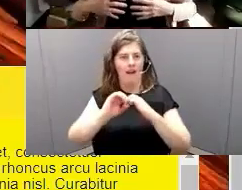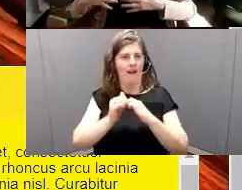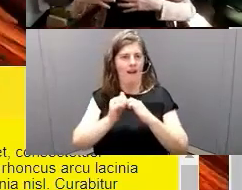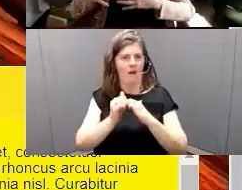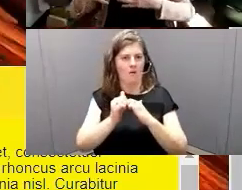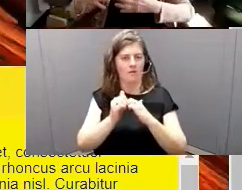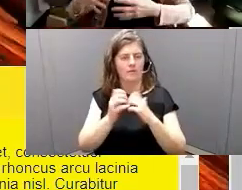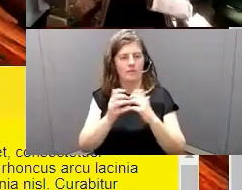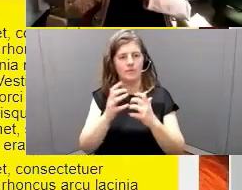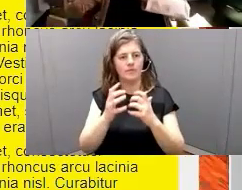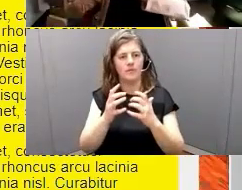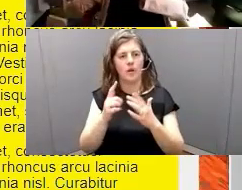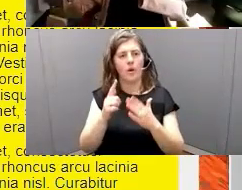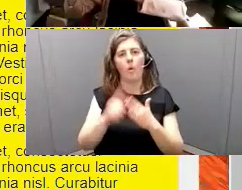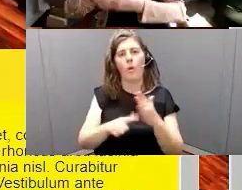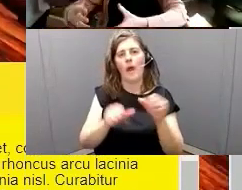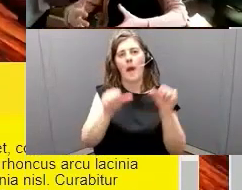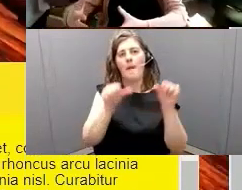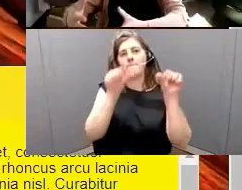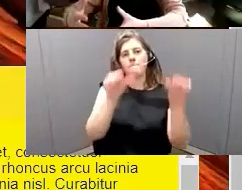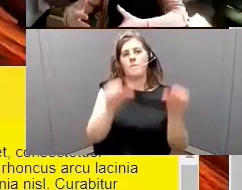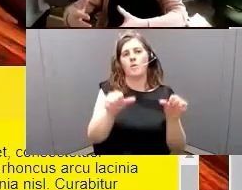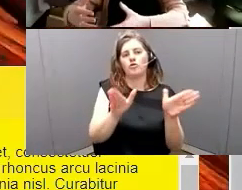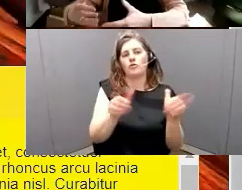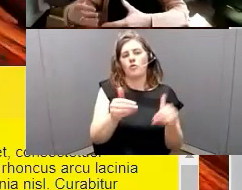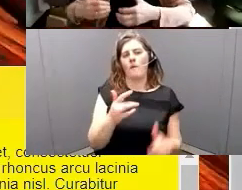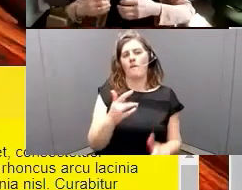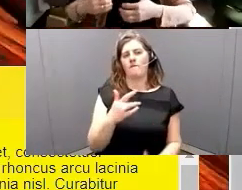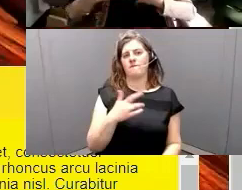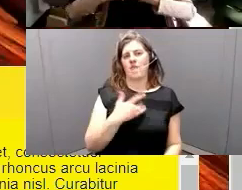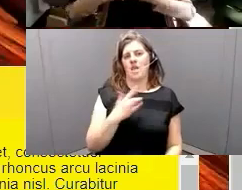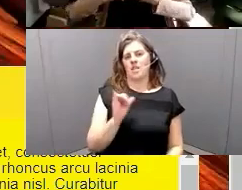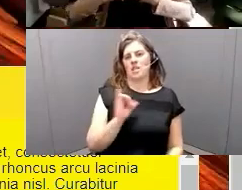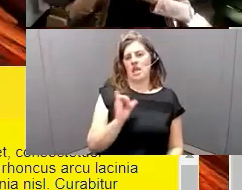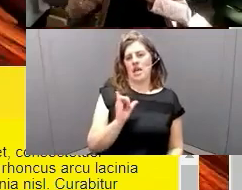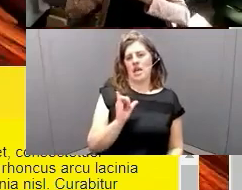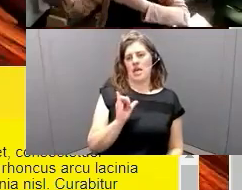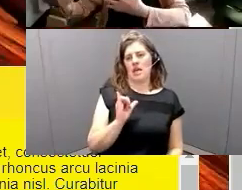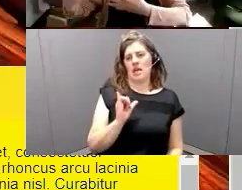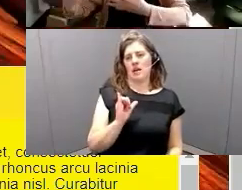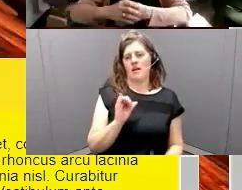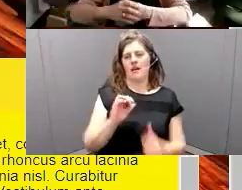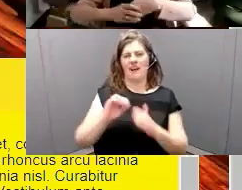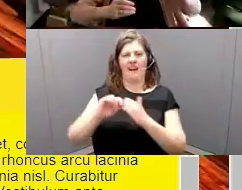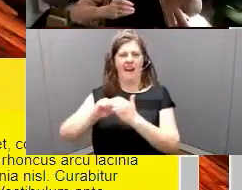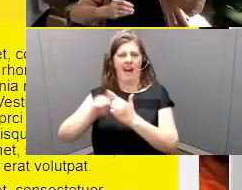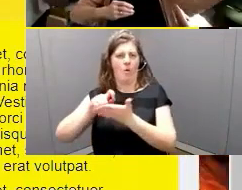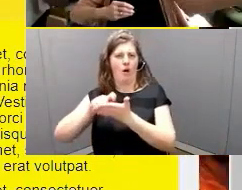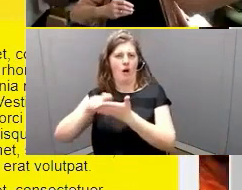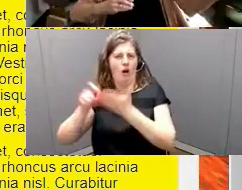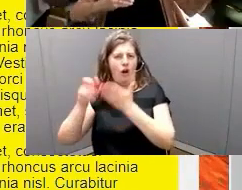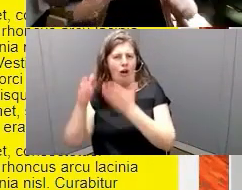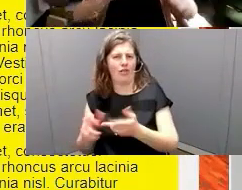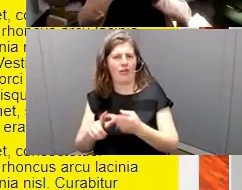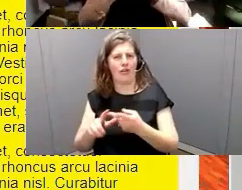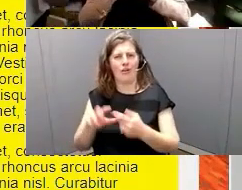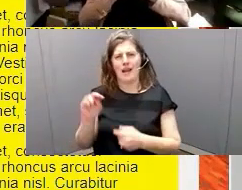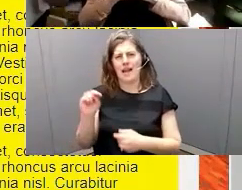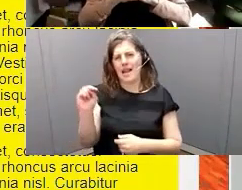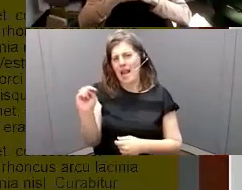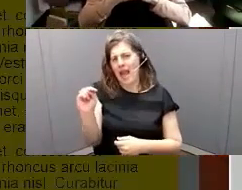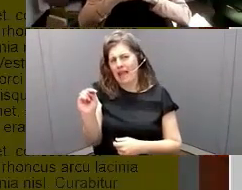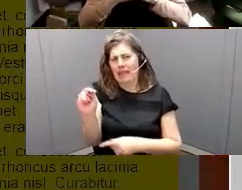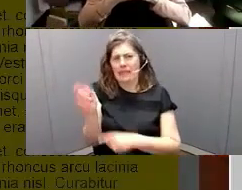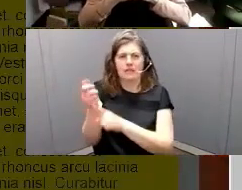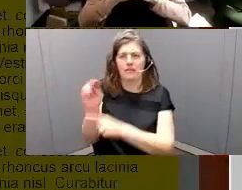what a poster room feels like, and how an author, let's say Nathan will be the